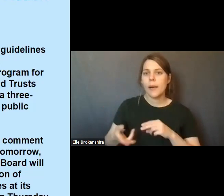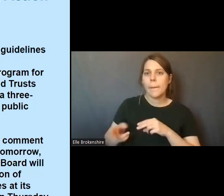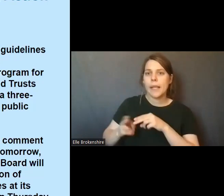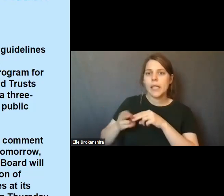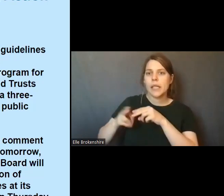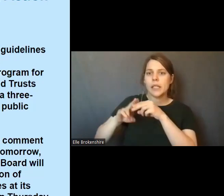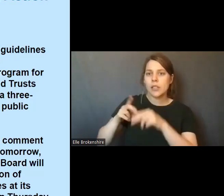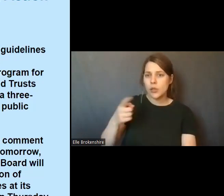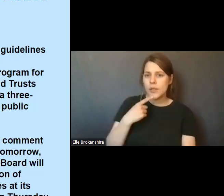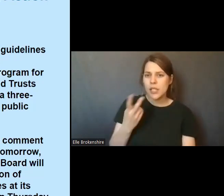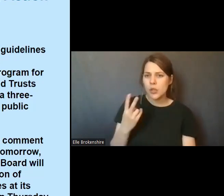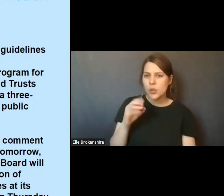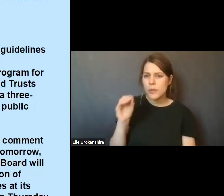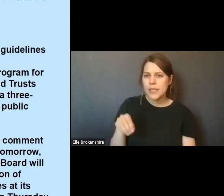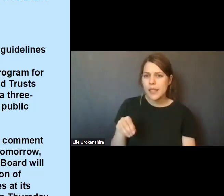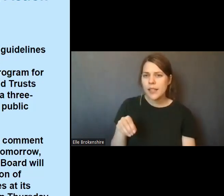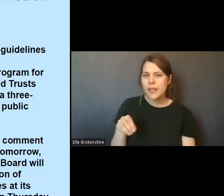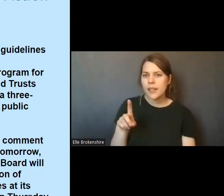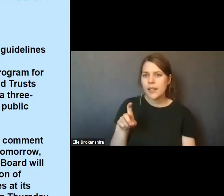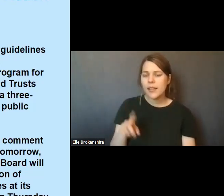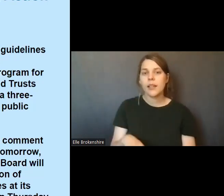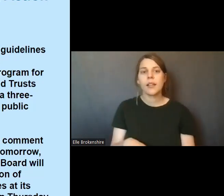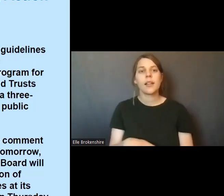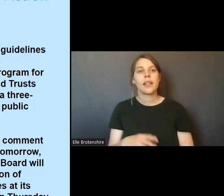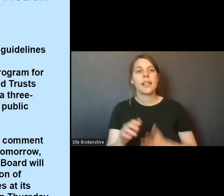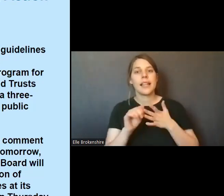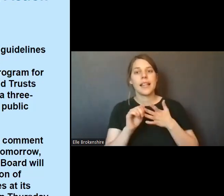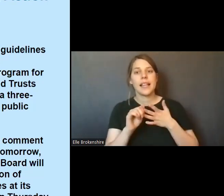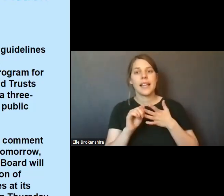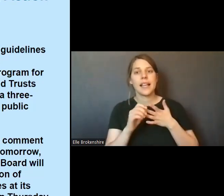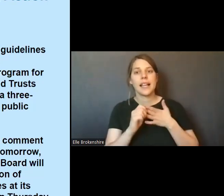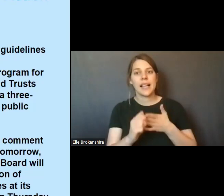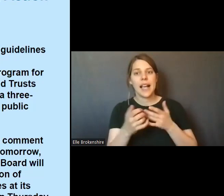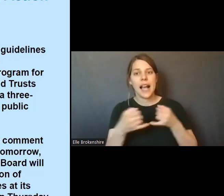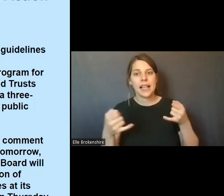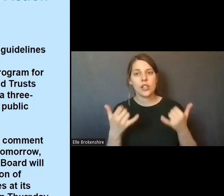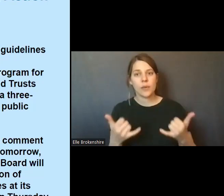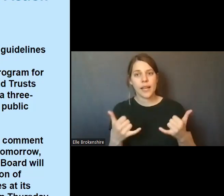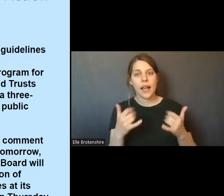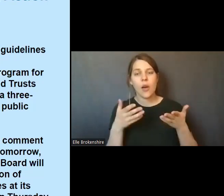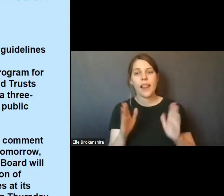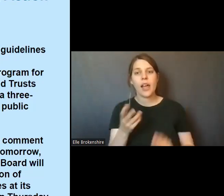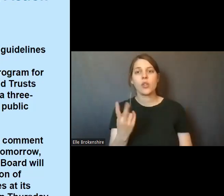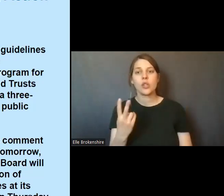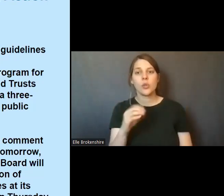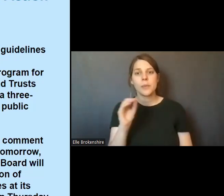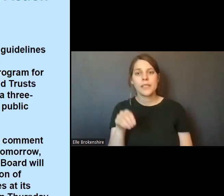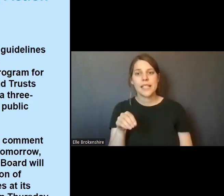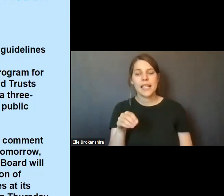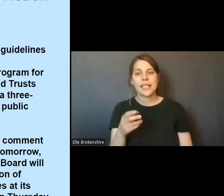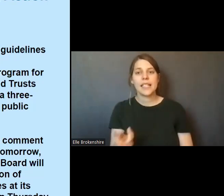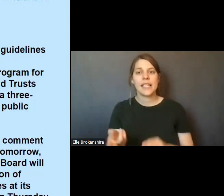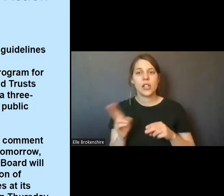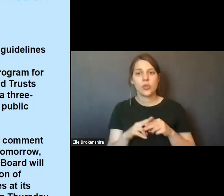think, did you say 2%? So the guidelines as they are right now allow for a 2% increase